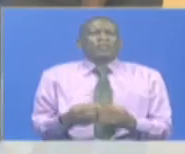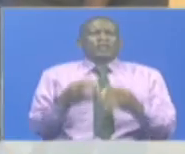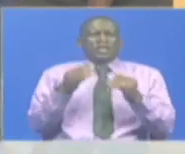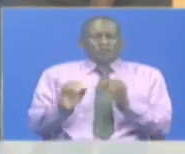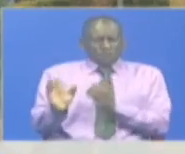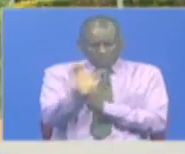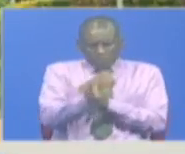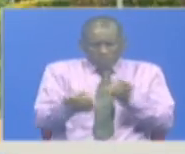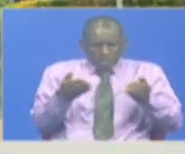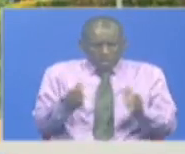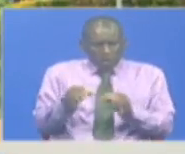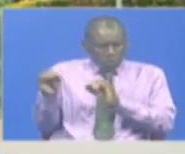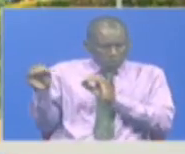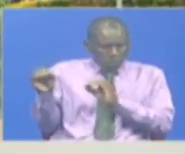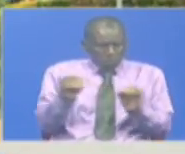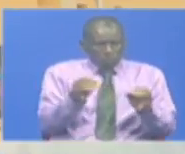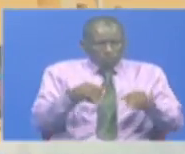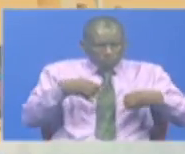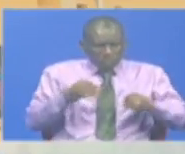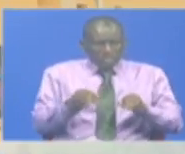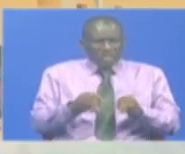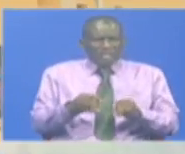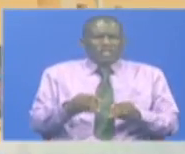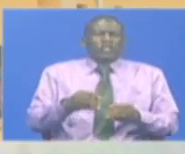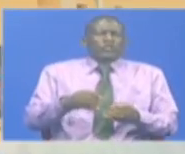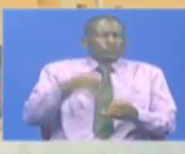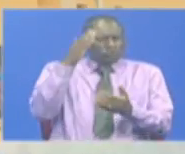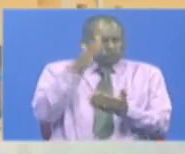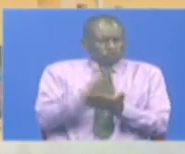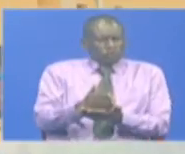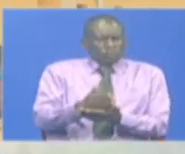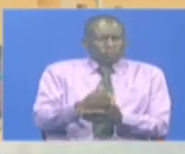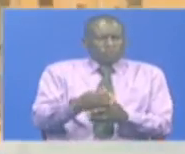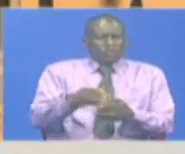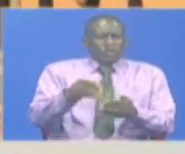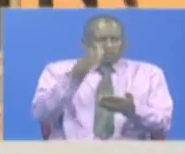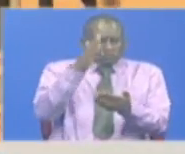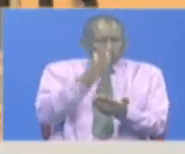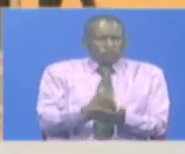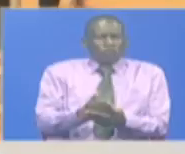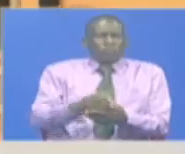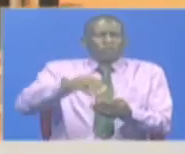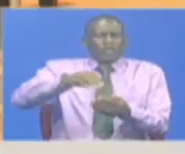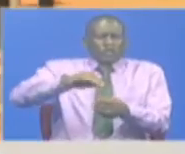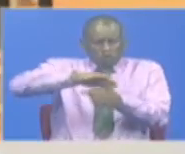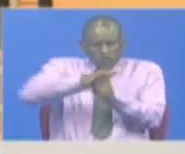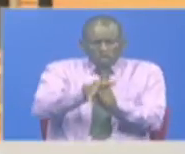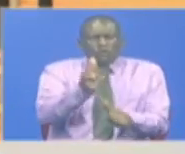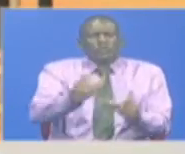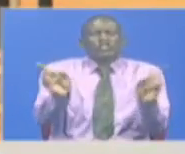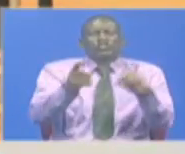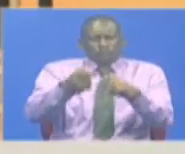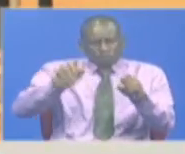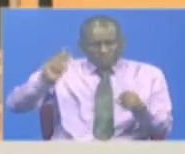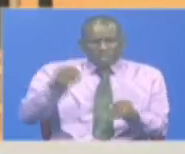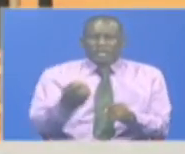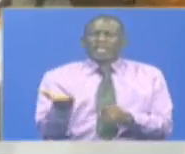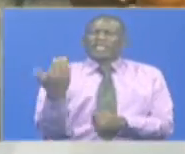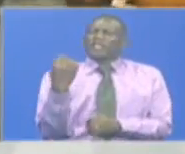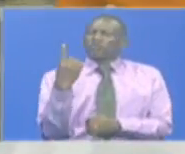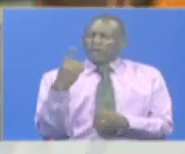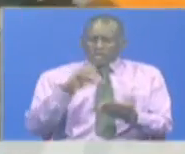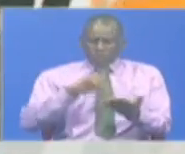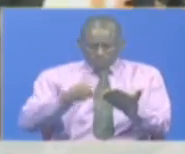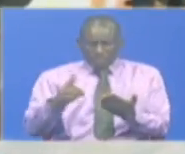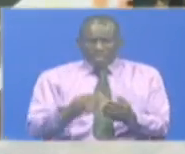is now moving to stem the bleeding from cases that are not homegrown. In the last 1 week alone, a quarter of the new